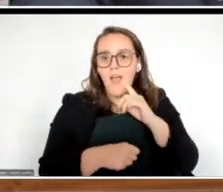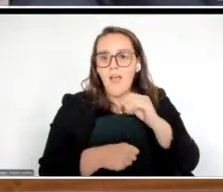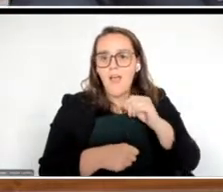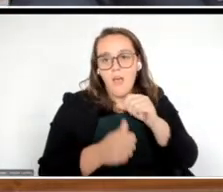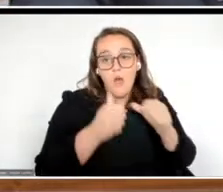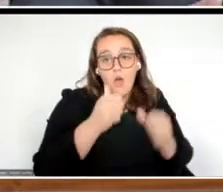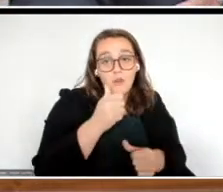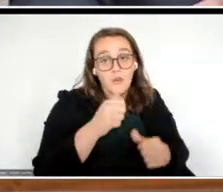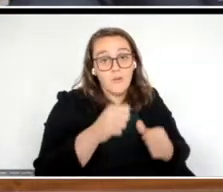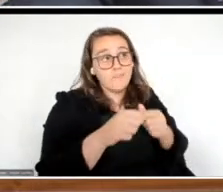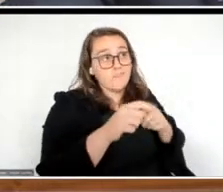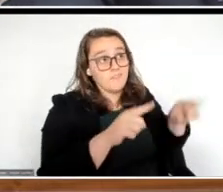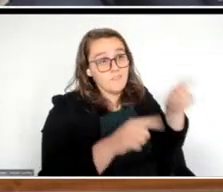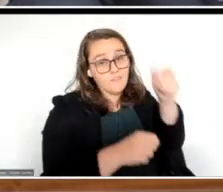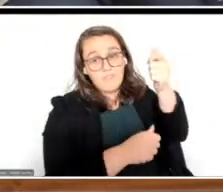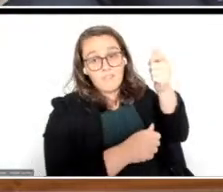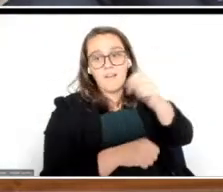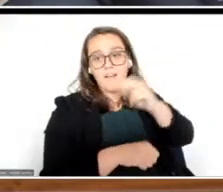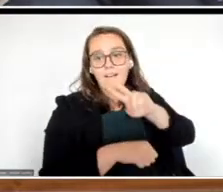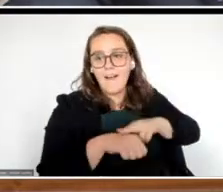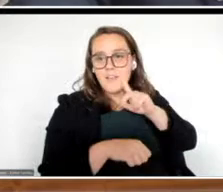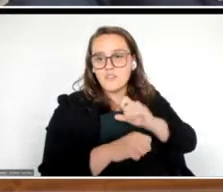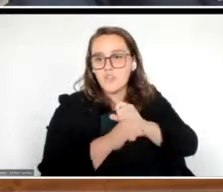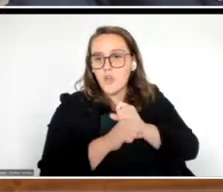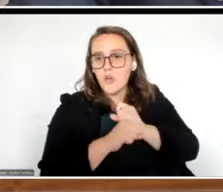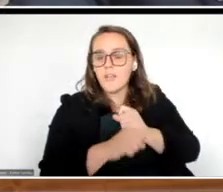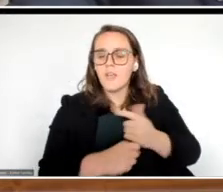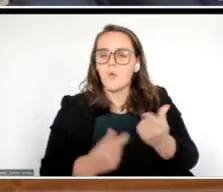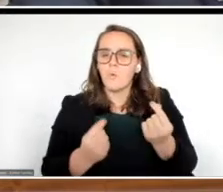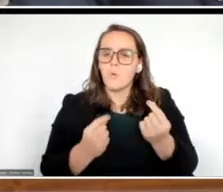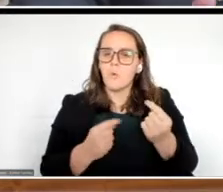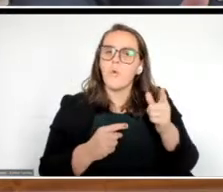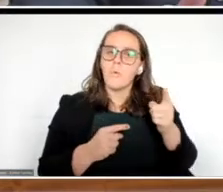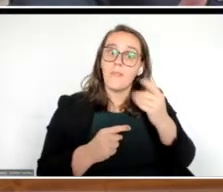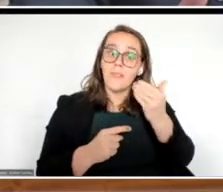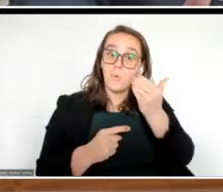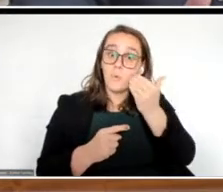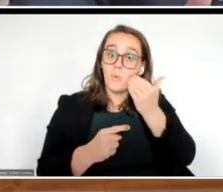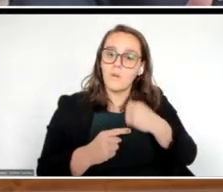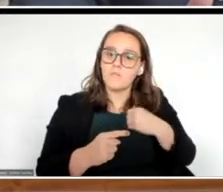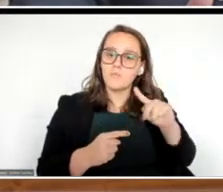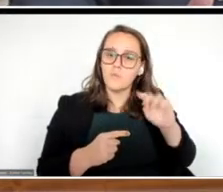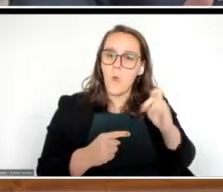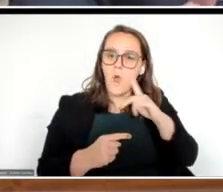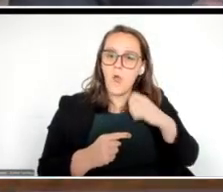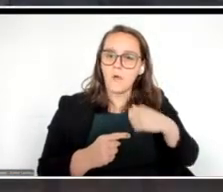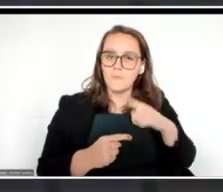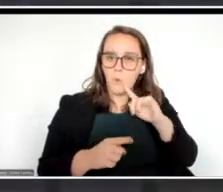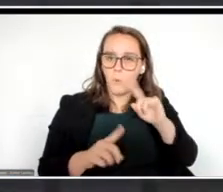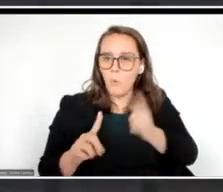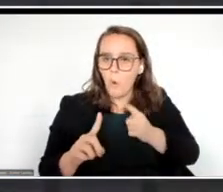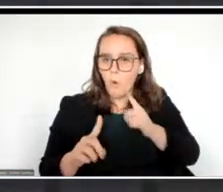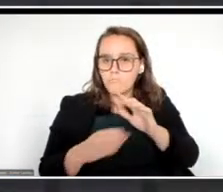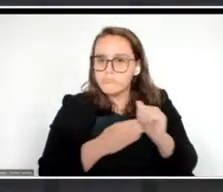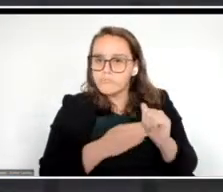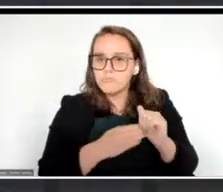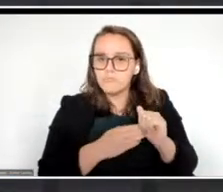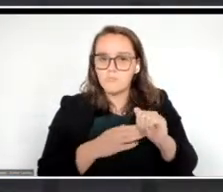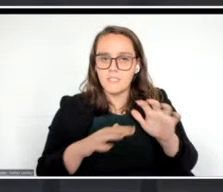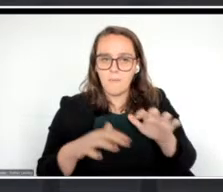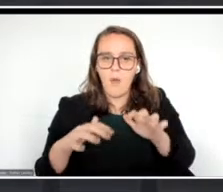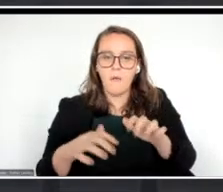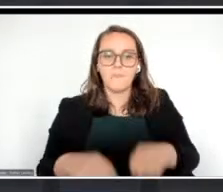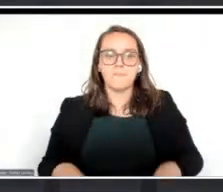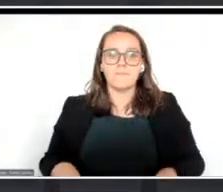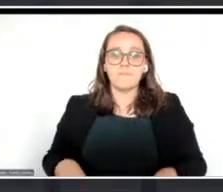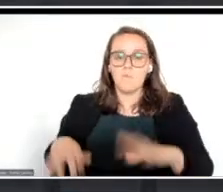when they learned that Mr. Trump intended to lead the mob to the Capitol. To be completely honest, we were all in